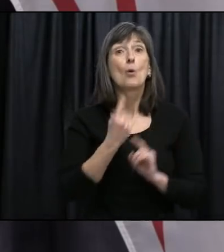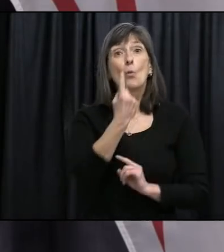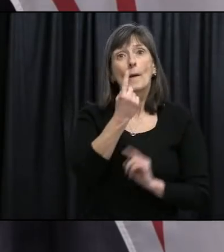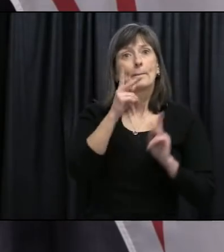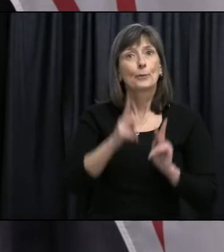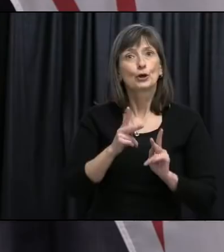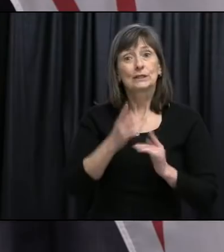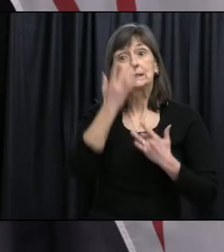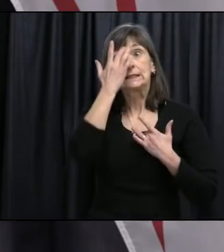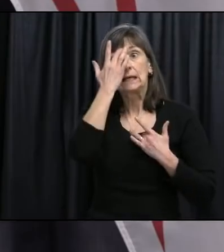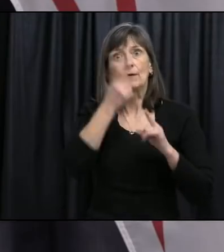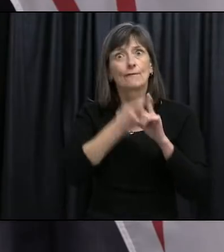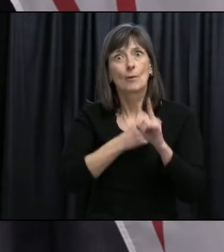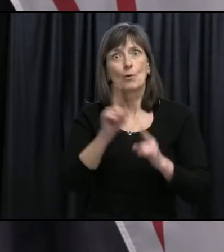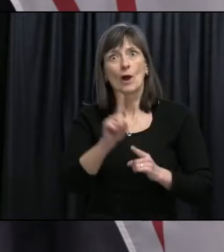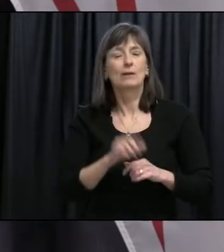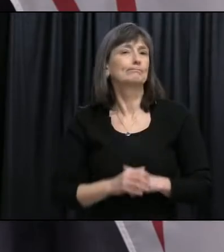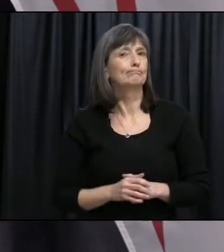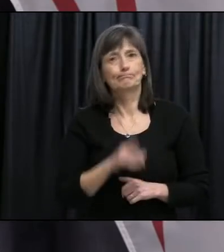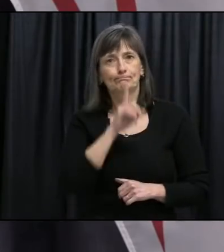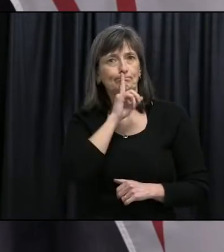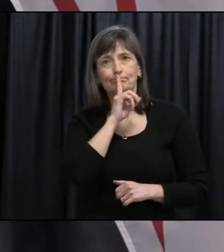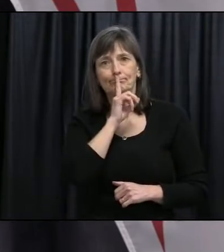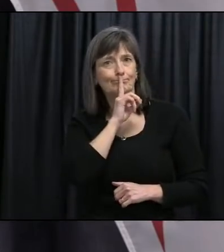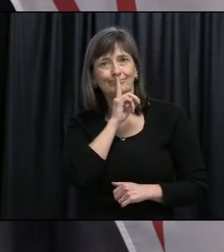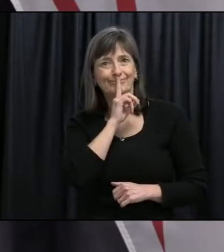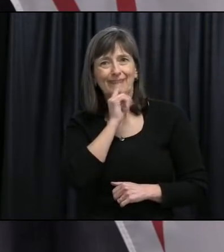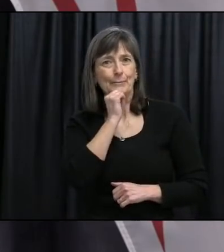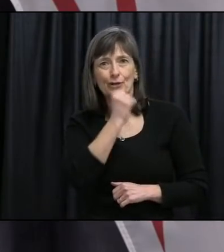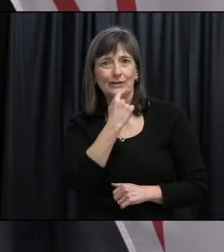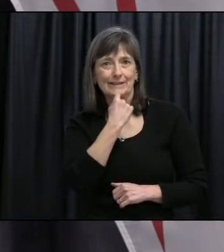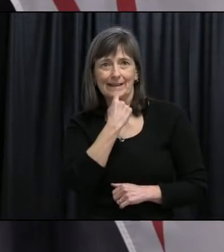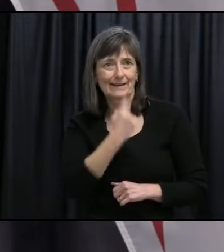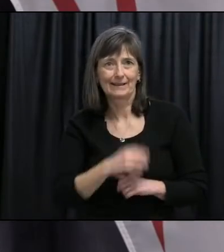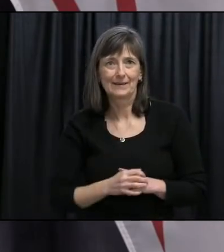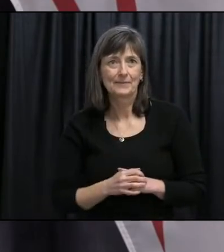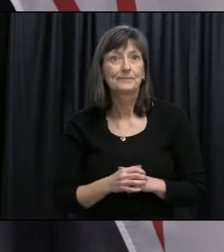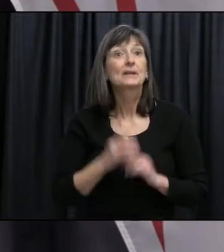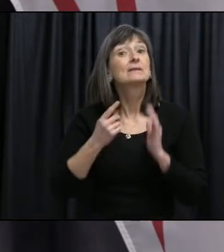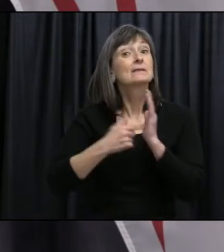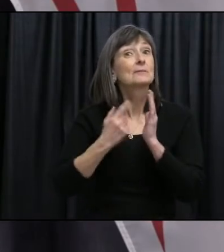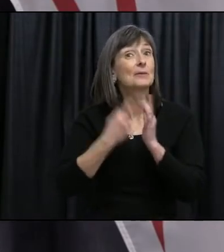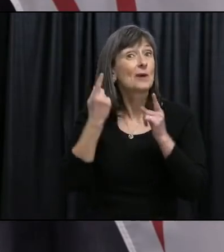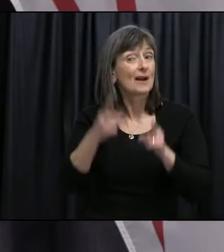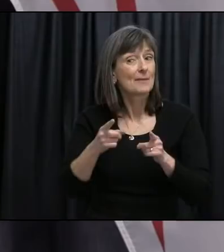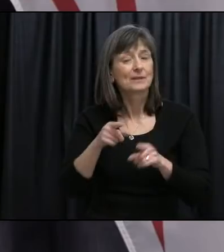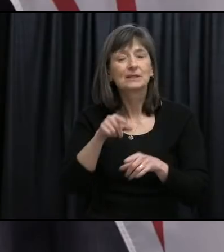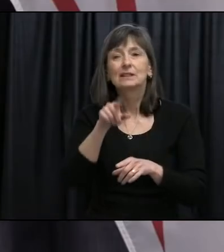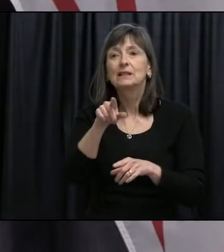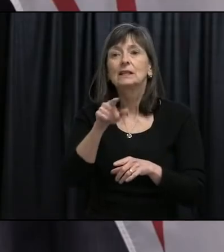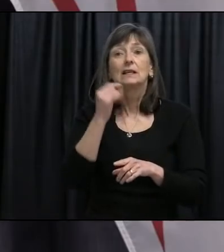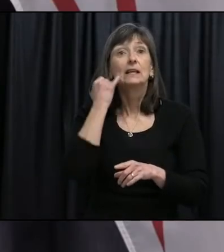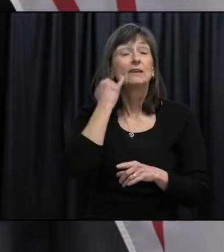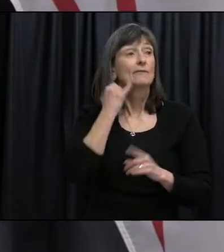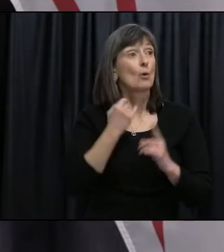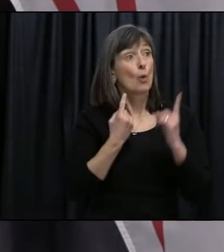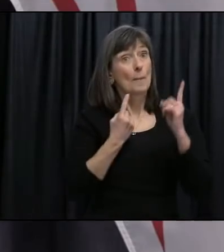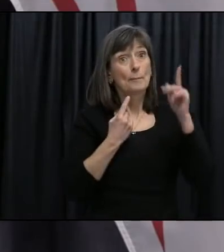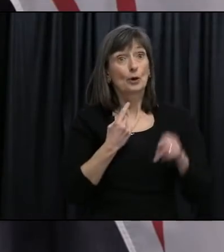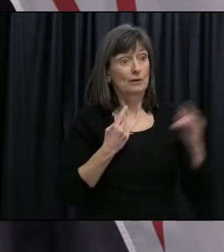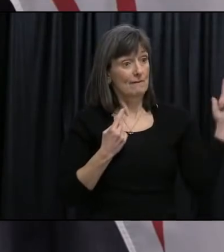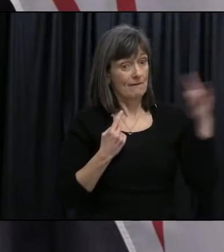have traveled from. We have ended up with situations where, you know, assumptions have been